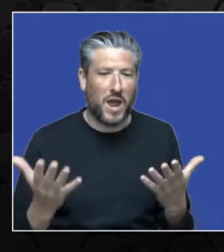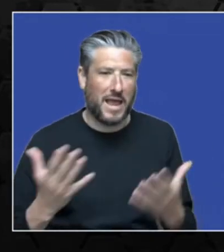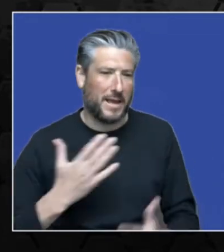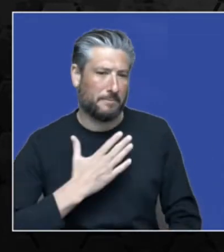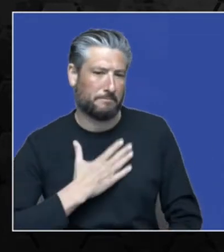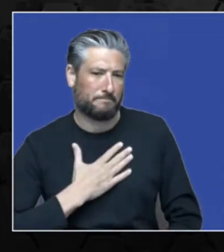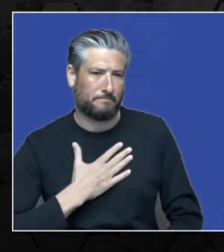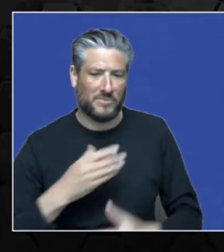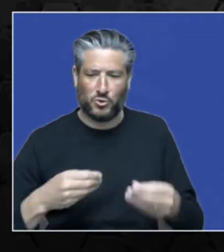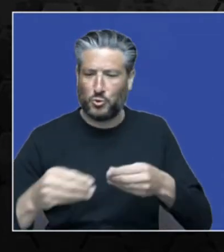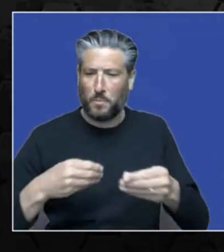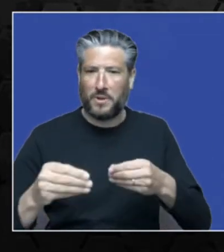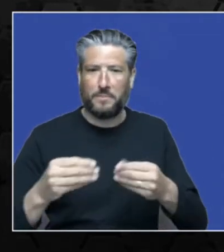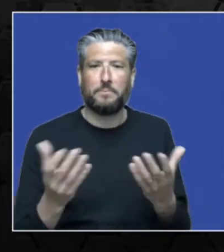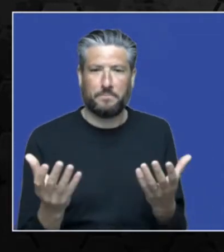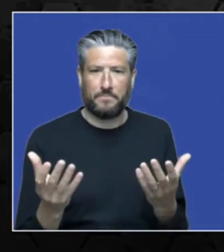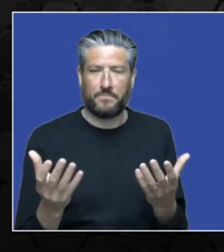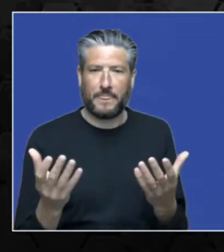the